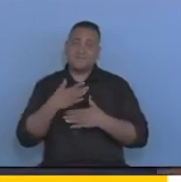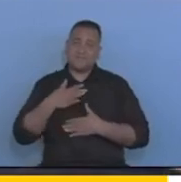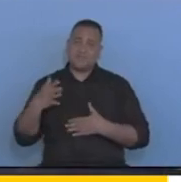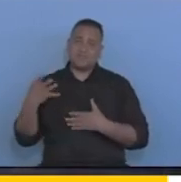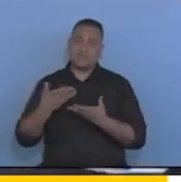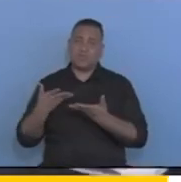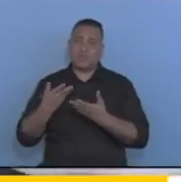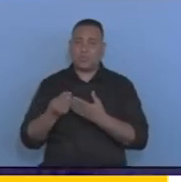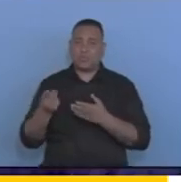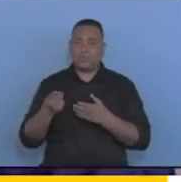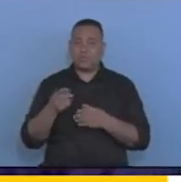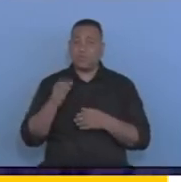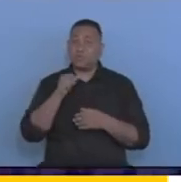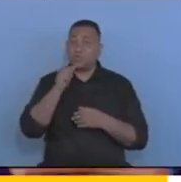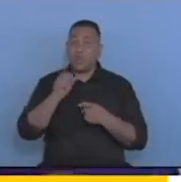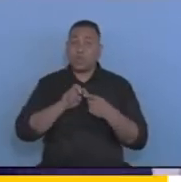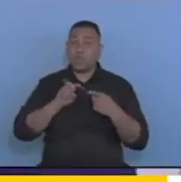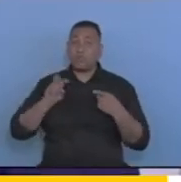pleasure. Far. I want to talk to you more.